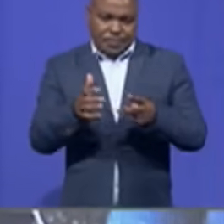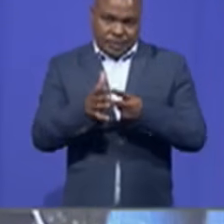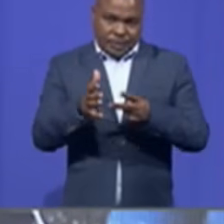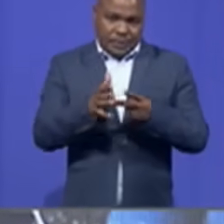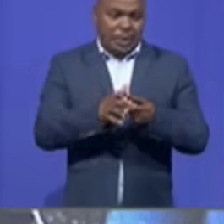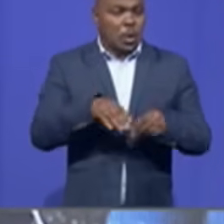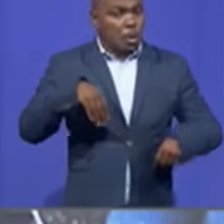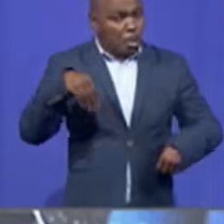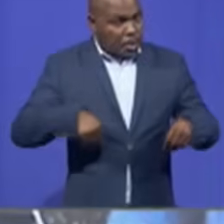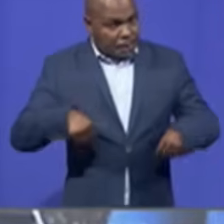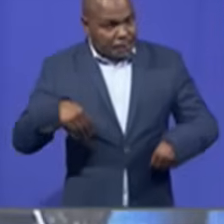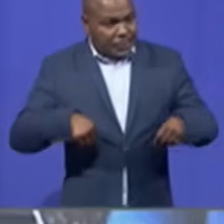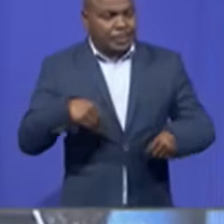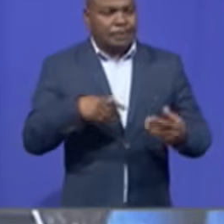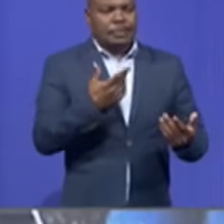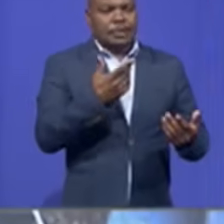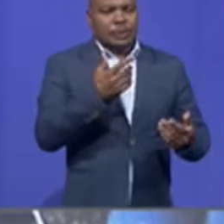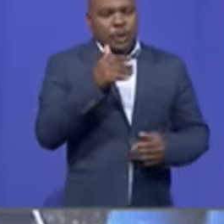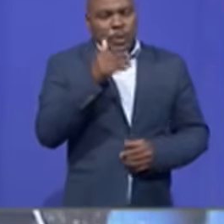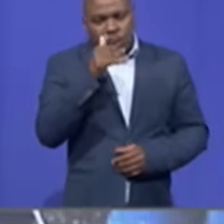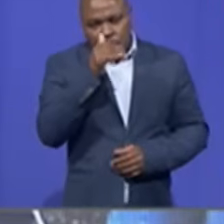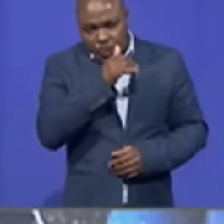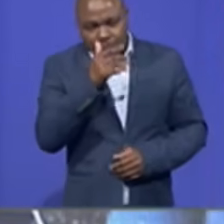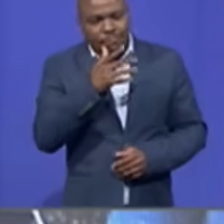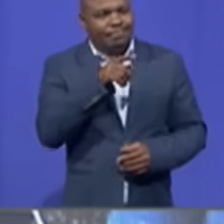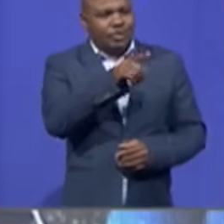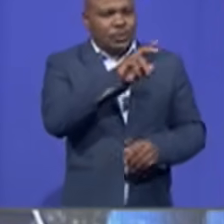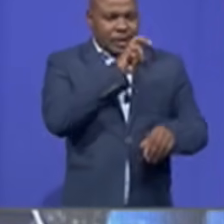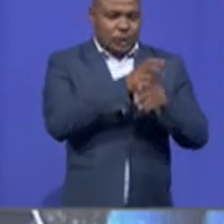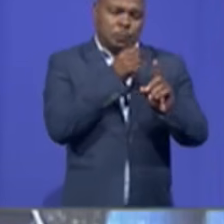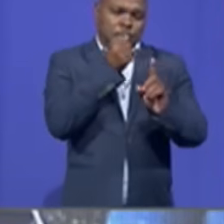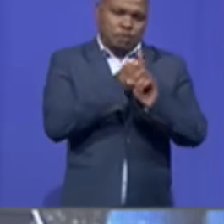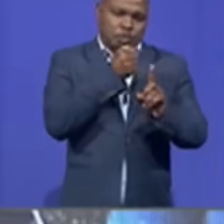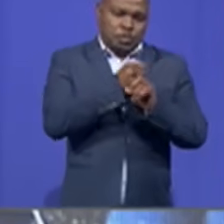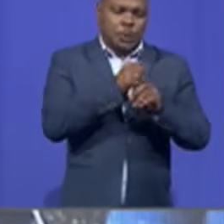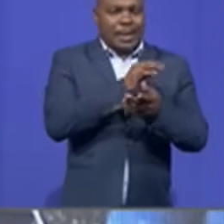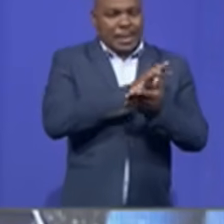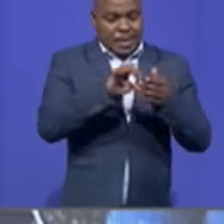the corruption and criminality in the city.